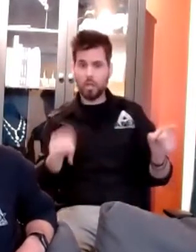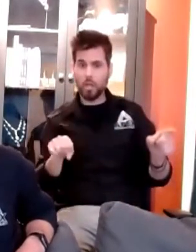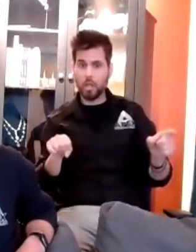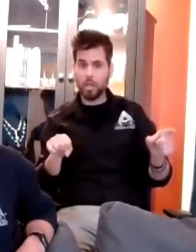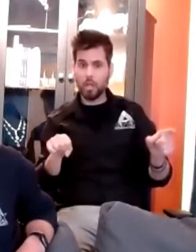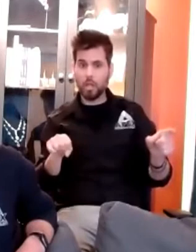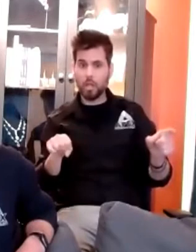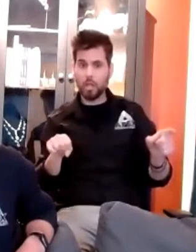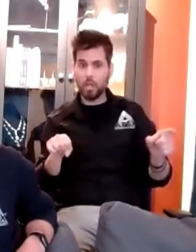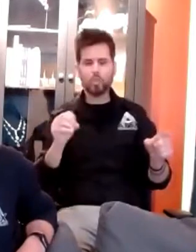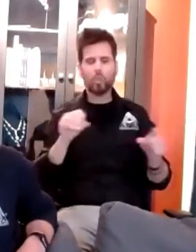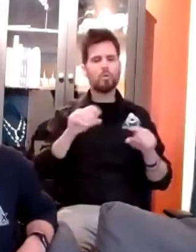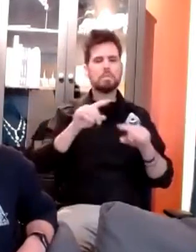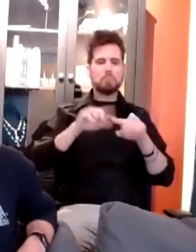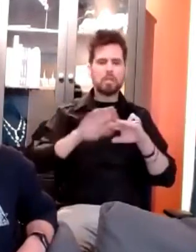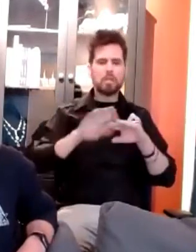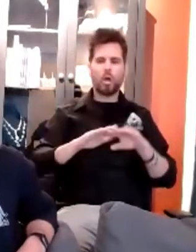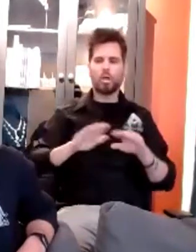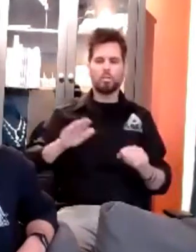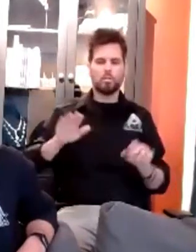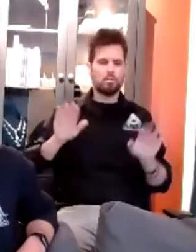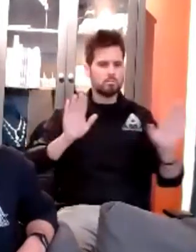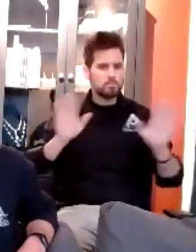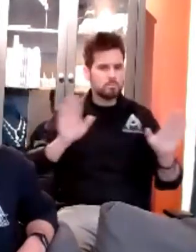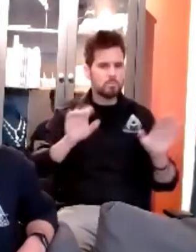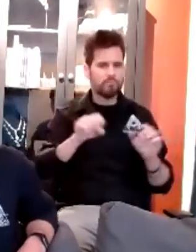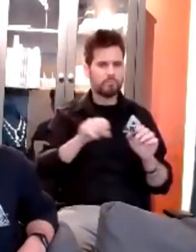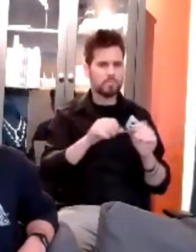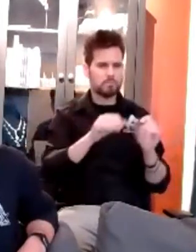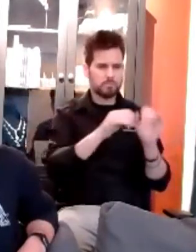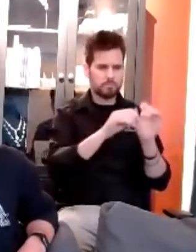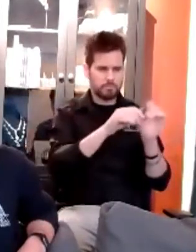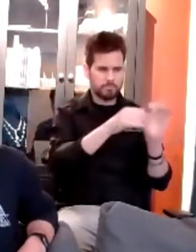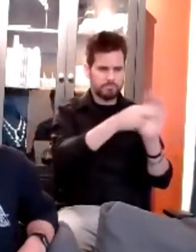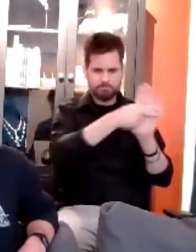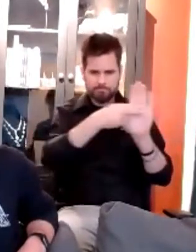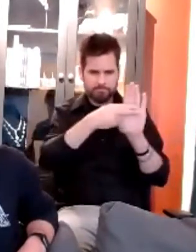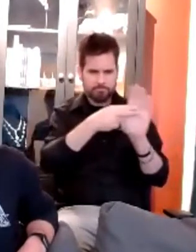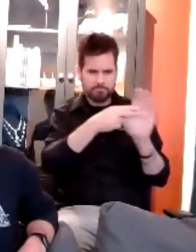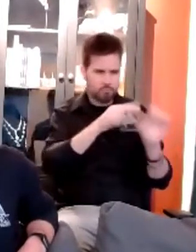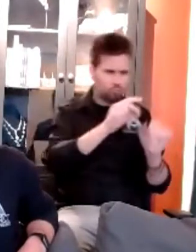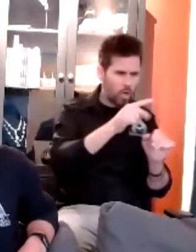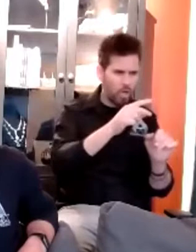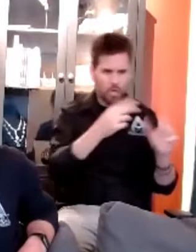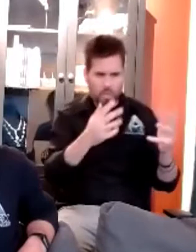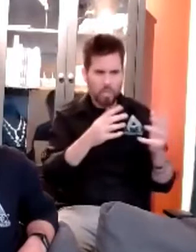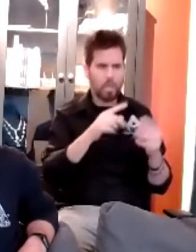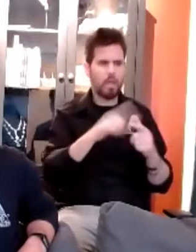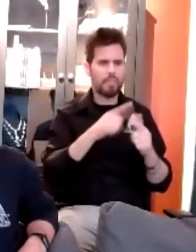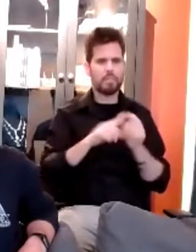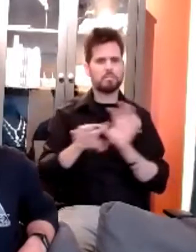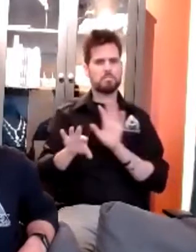Well, I can say that here in our household, we've taken the recommendation and we use the kibble that you guys use now too.